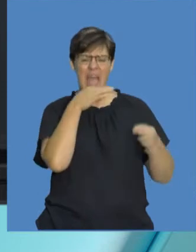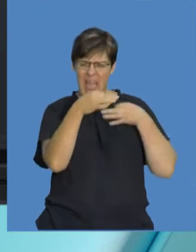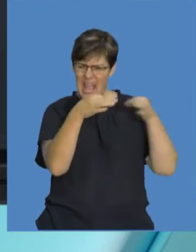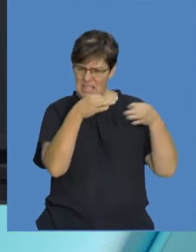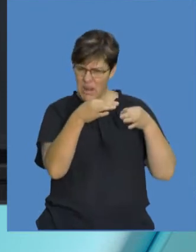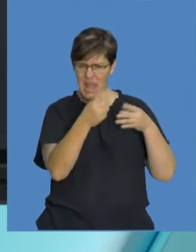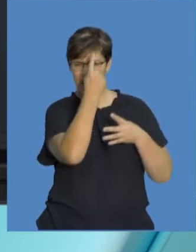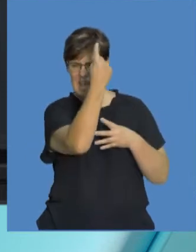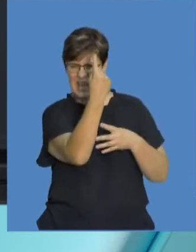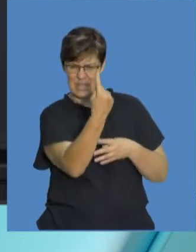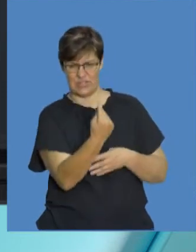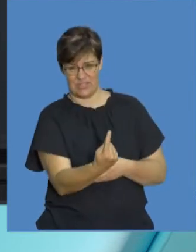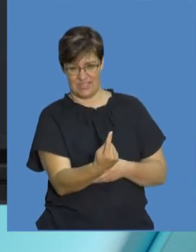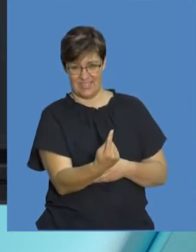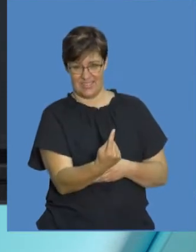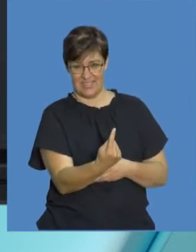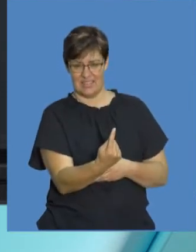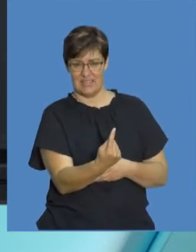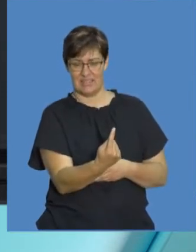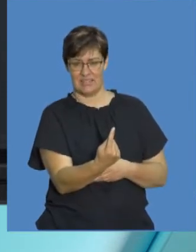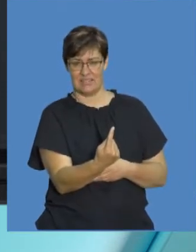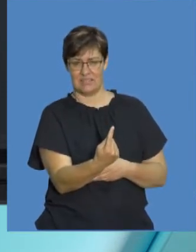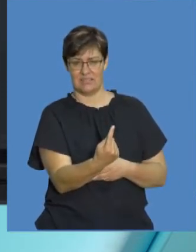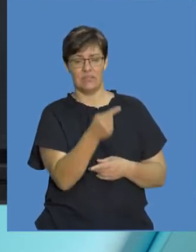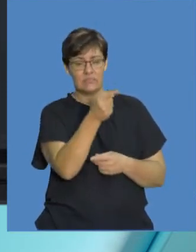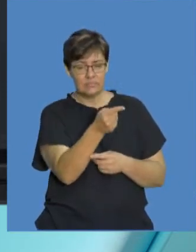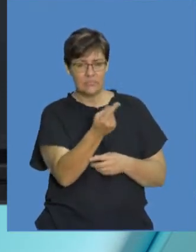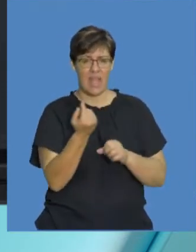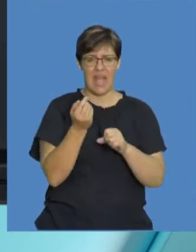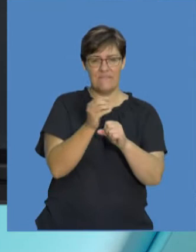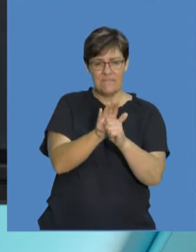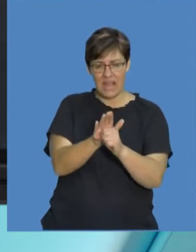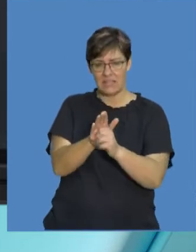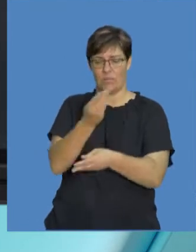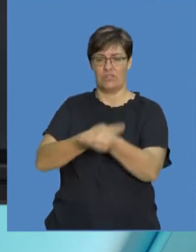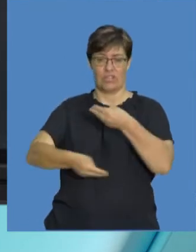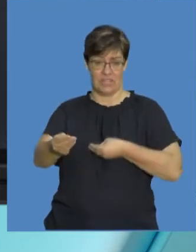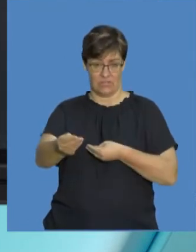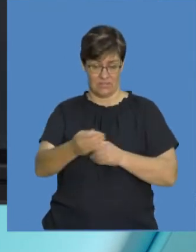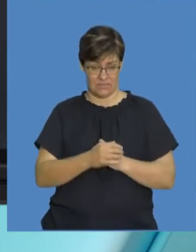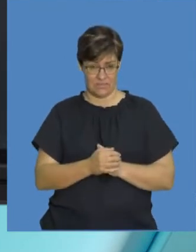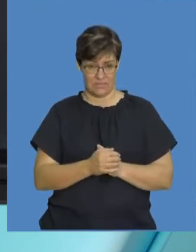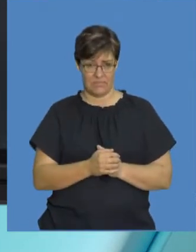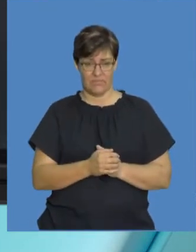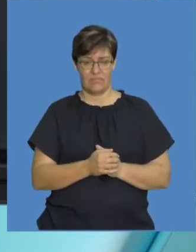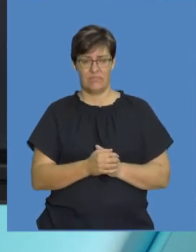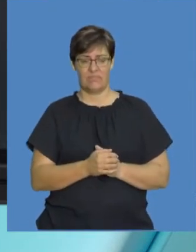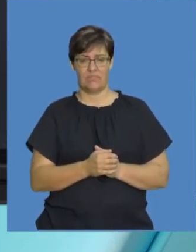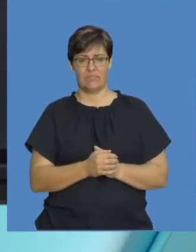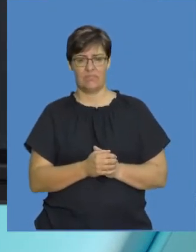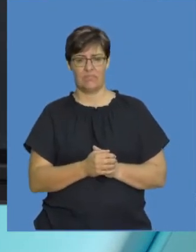we explained each of those in terms of how it is affected with the